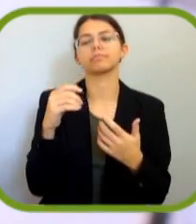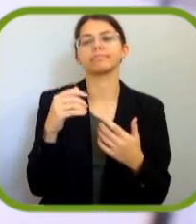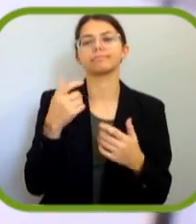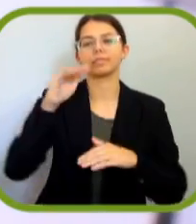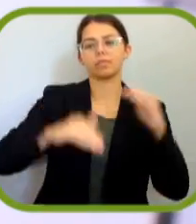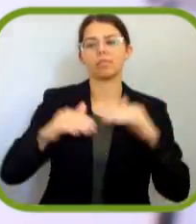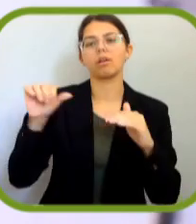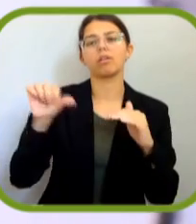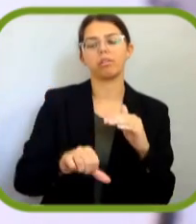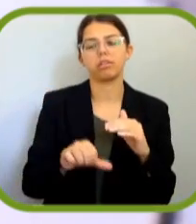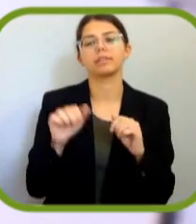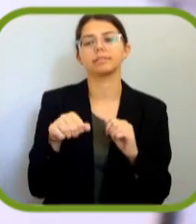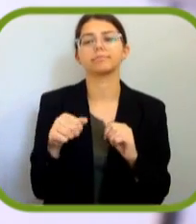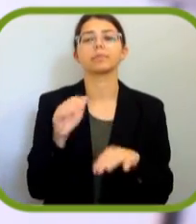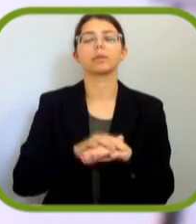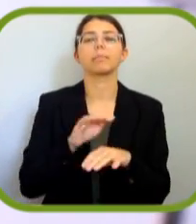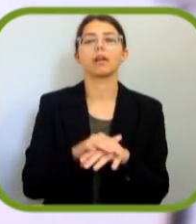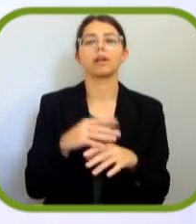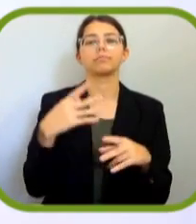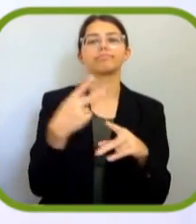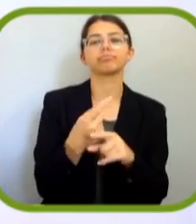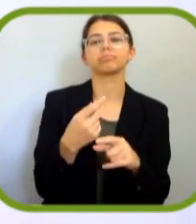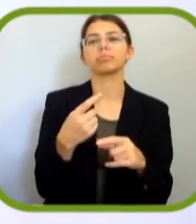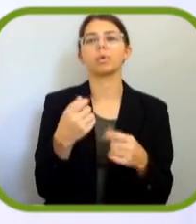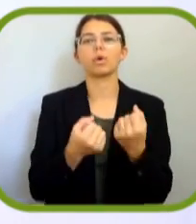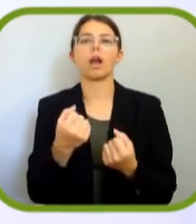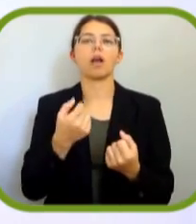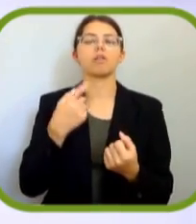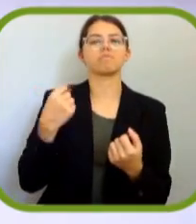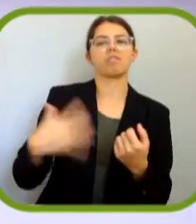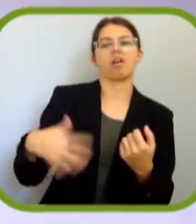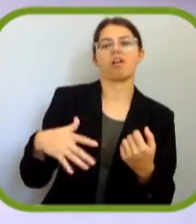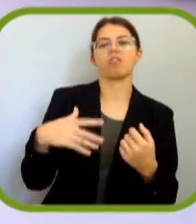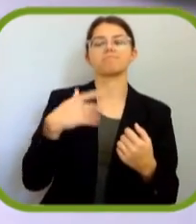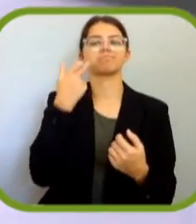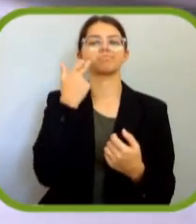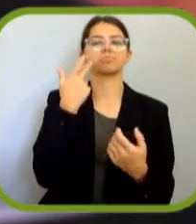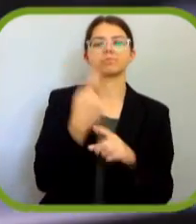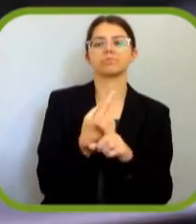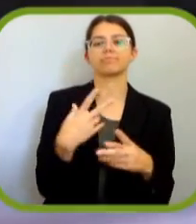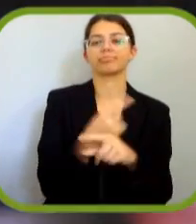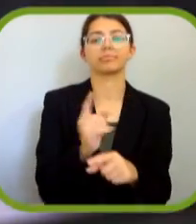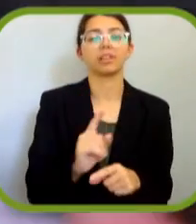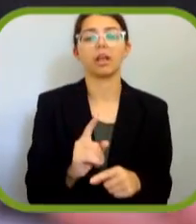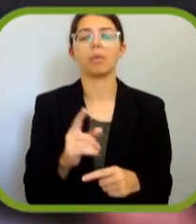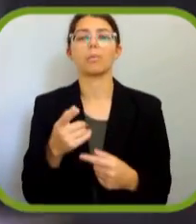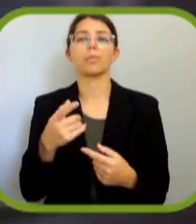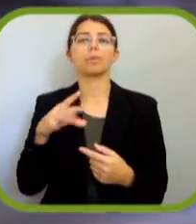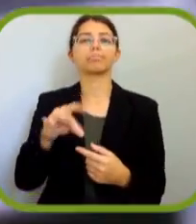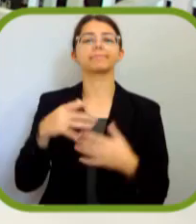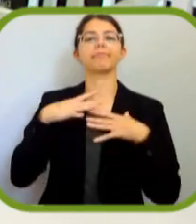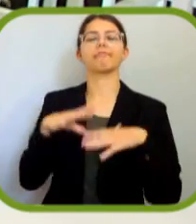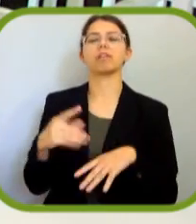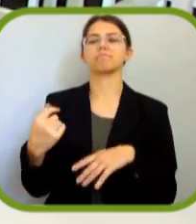for example, you may not be able to afford a very fancy sports car and go and do a vacation in a very fancy location in